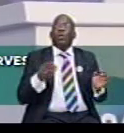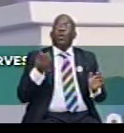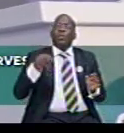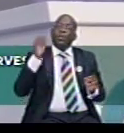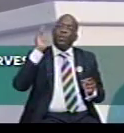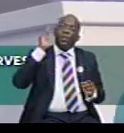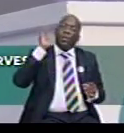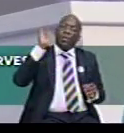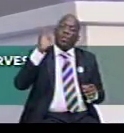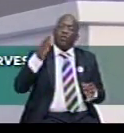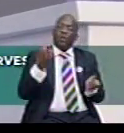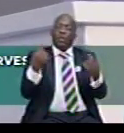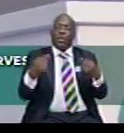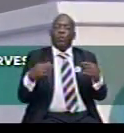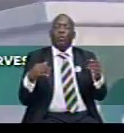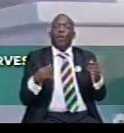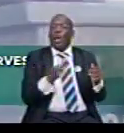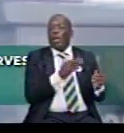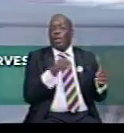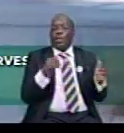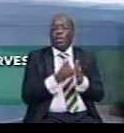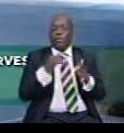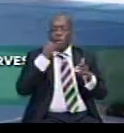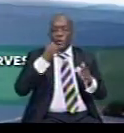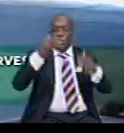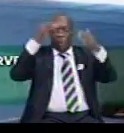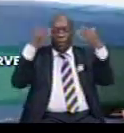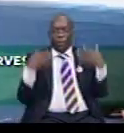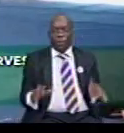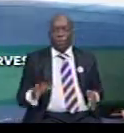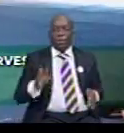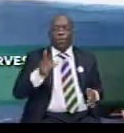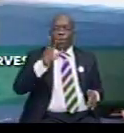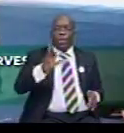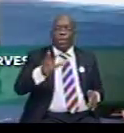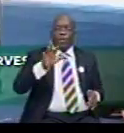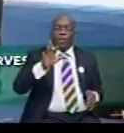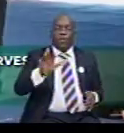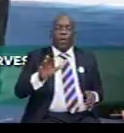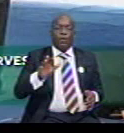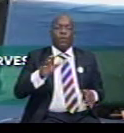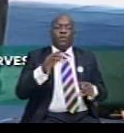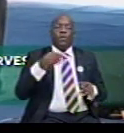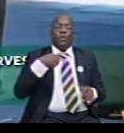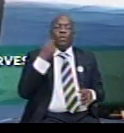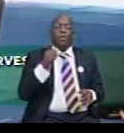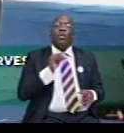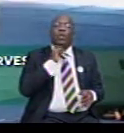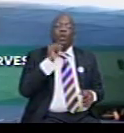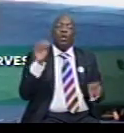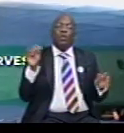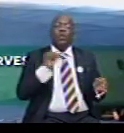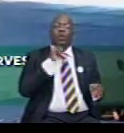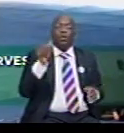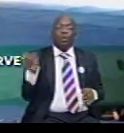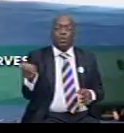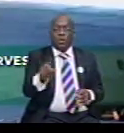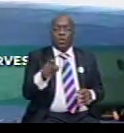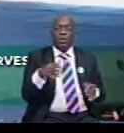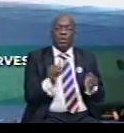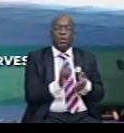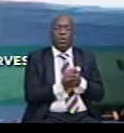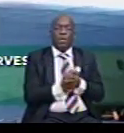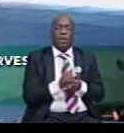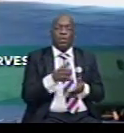verse 35. In verse 35, say not ye, there are yet 4 months, and